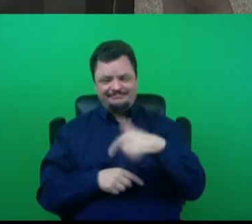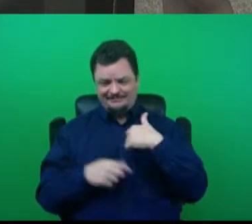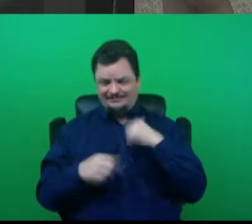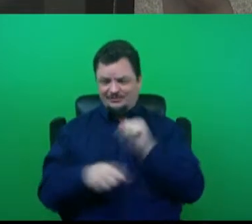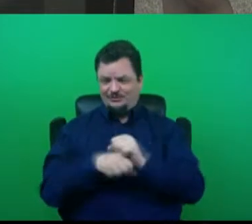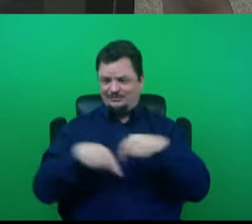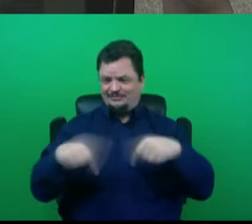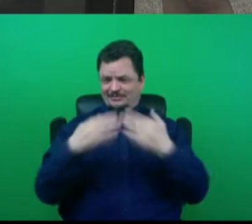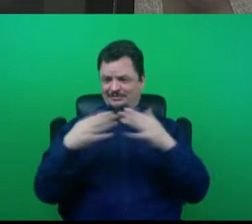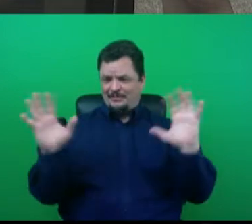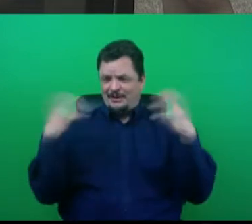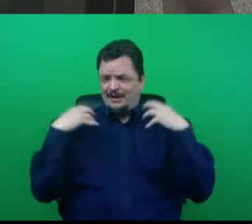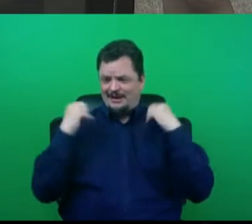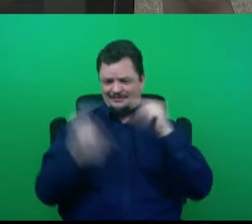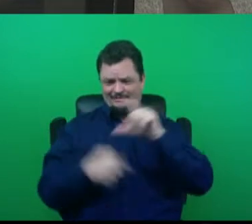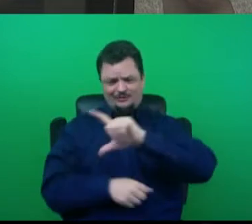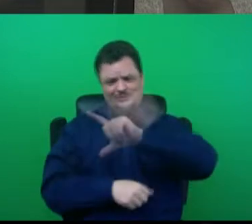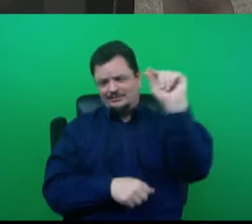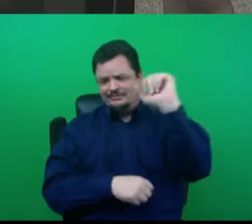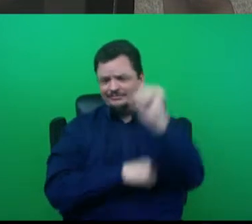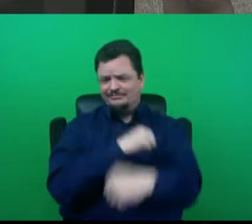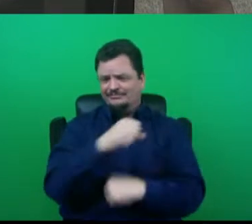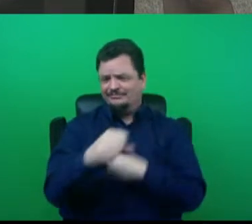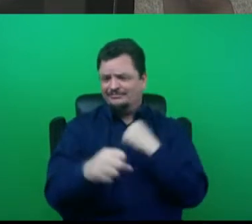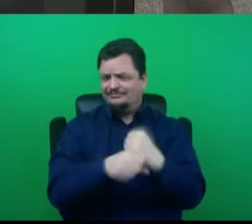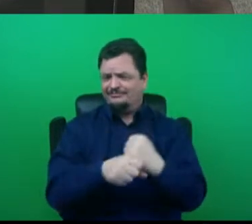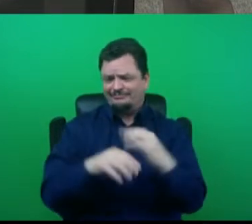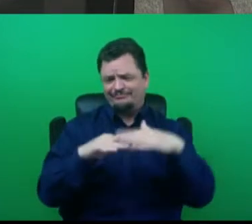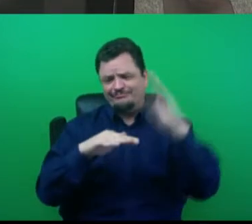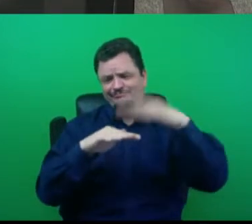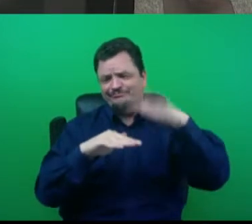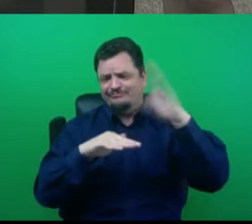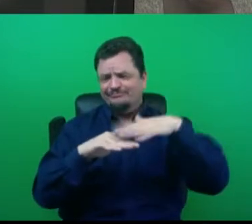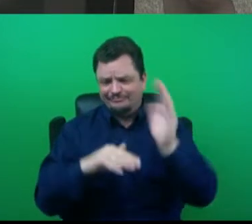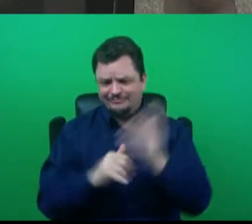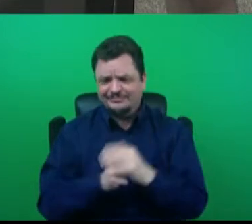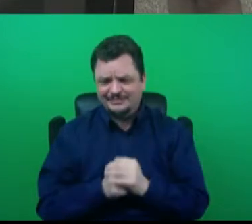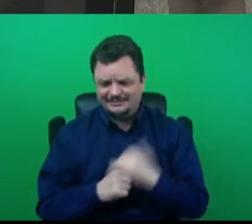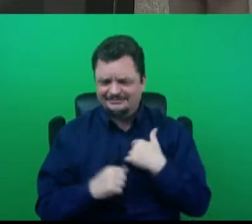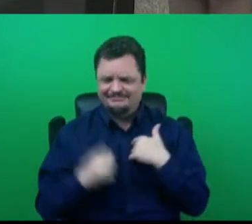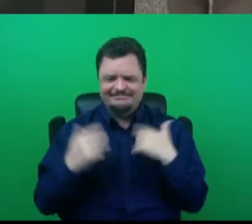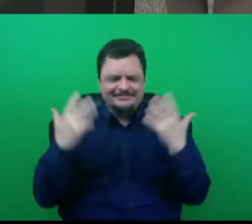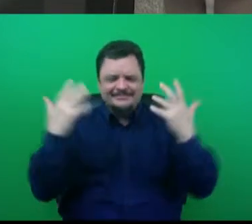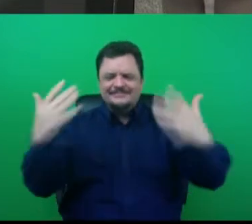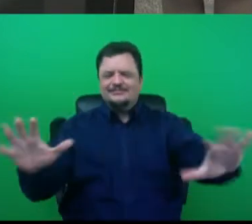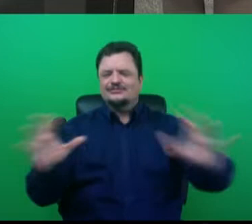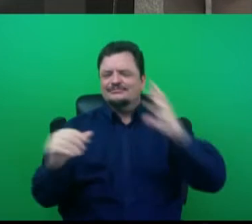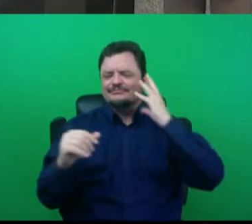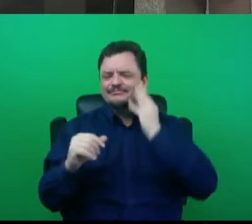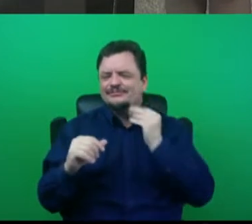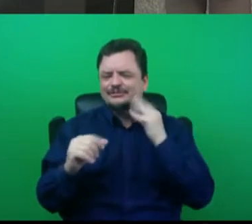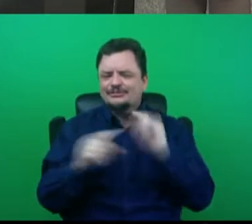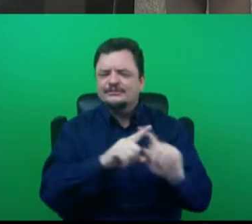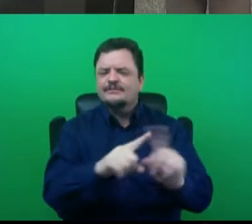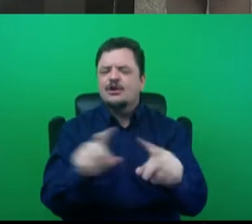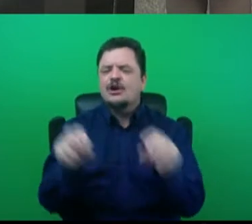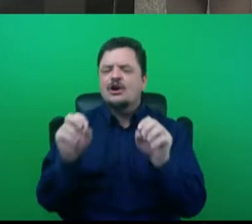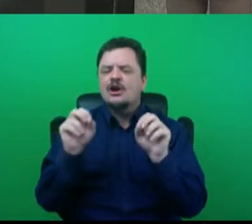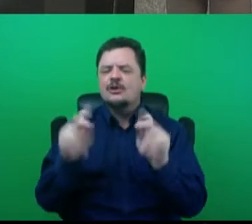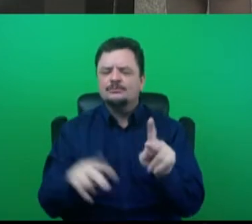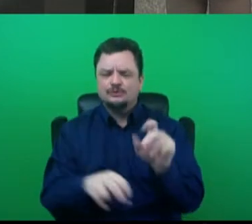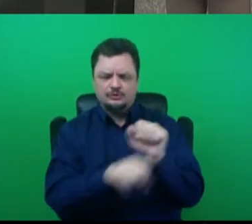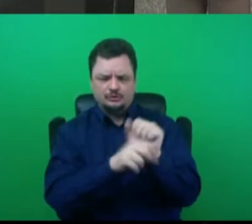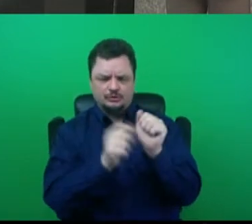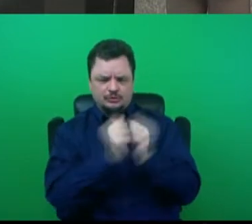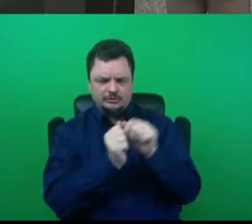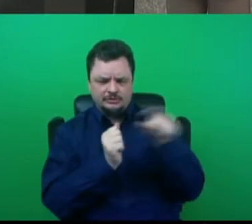I have had the opportunity to work closely with Kari for a decade,